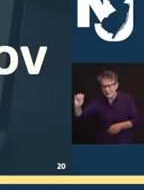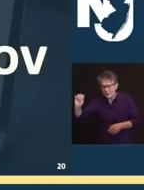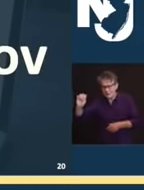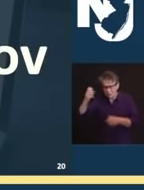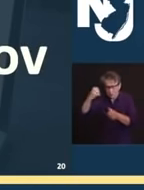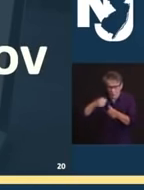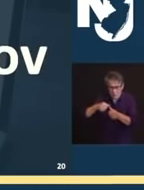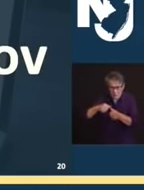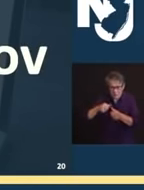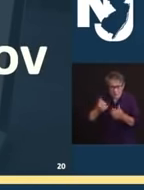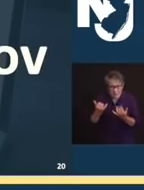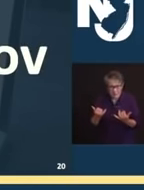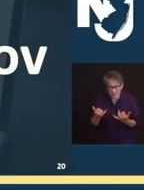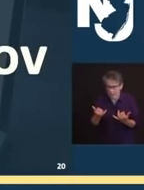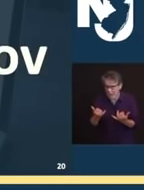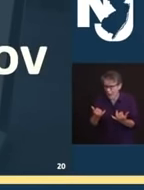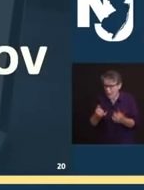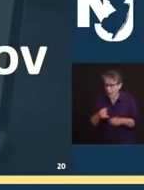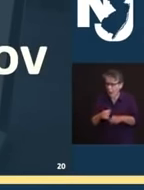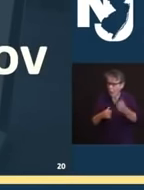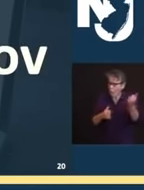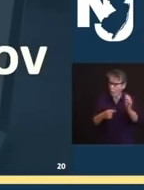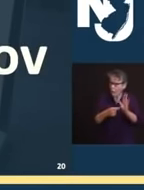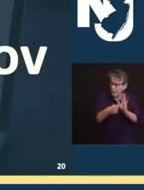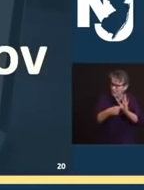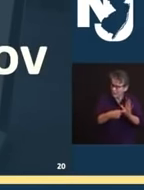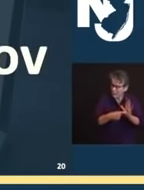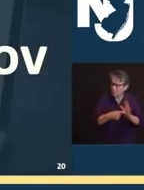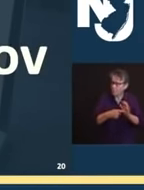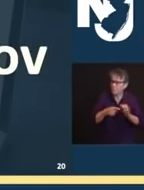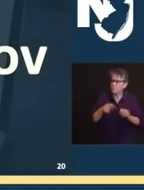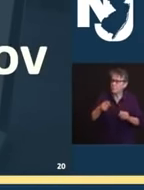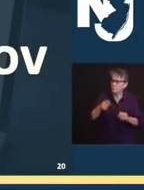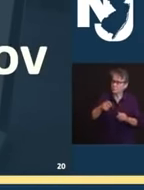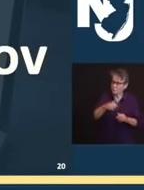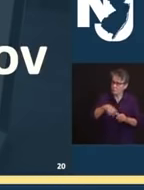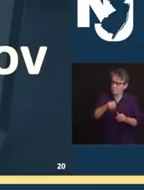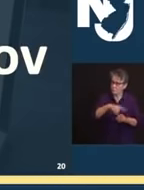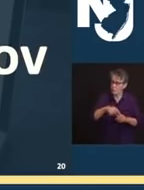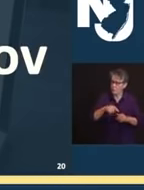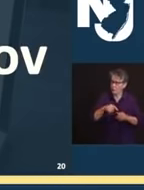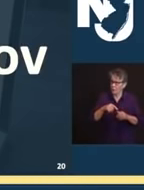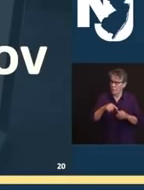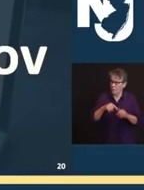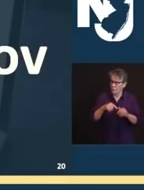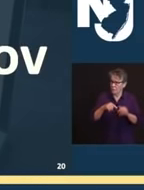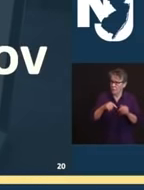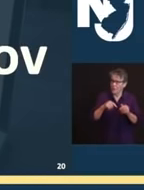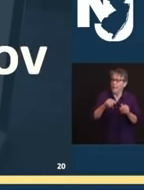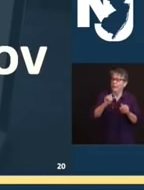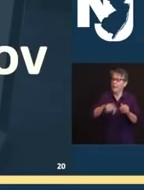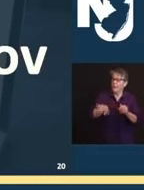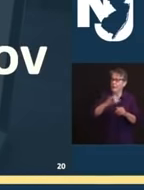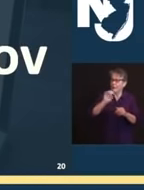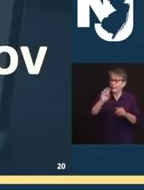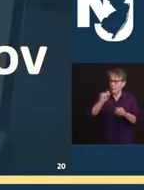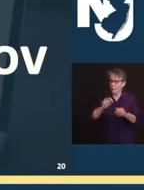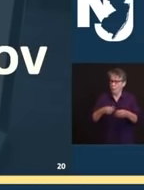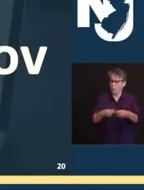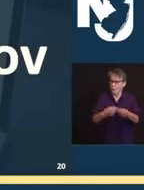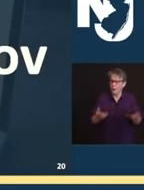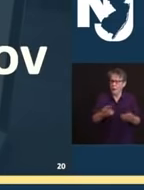the EDA's continued efforts to also provide direct grant and loan assistance that is allowing many small businesses